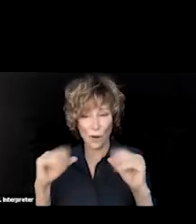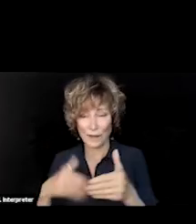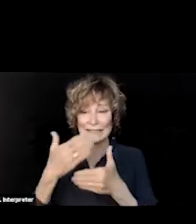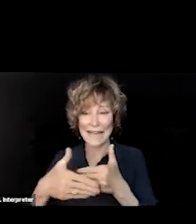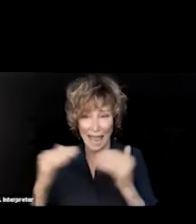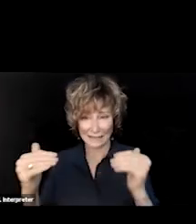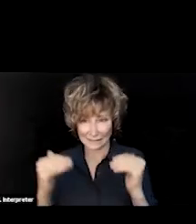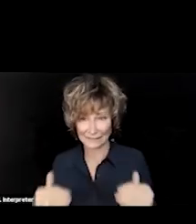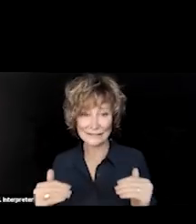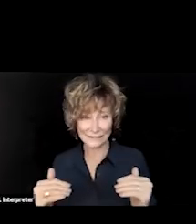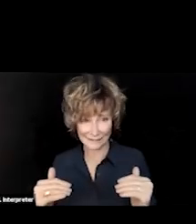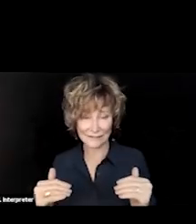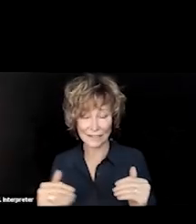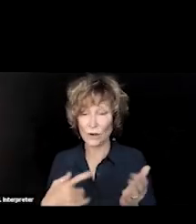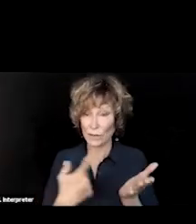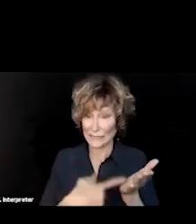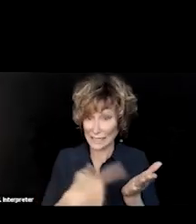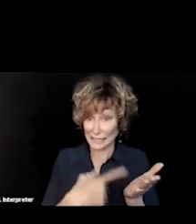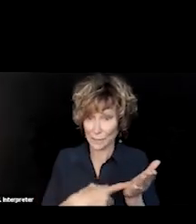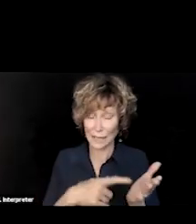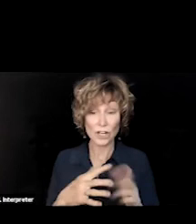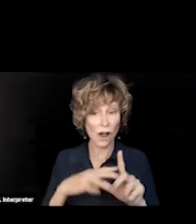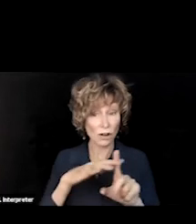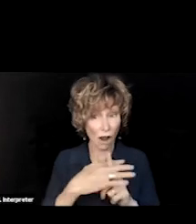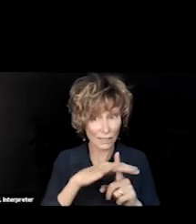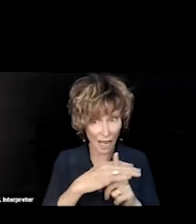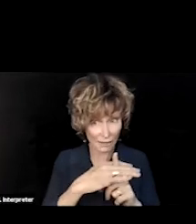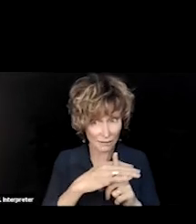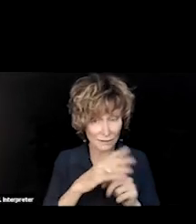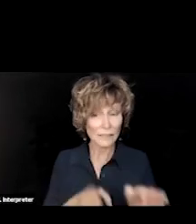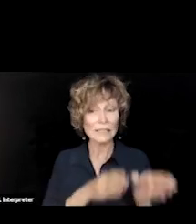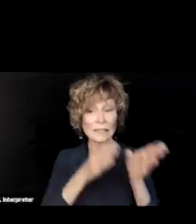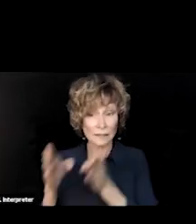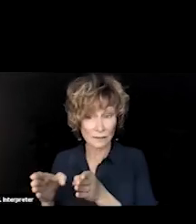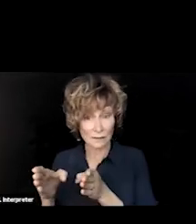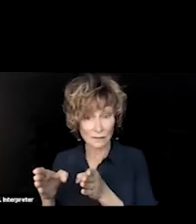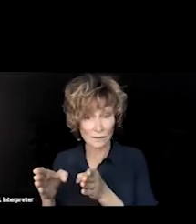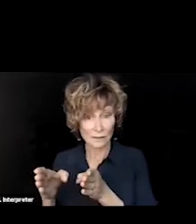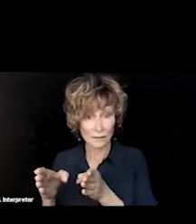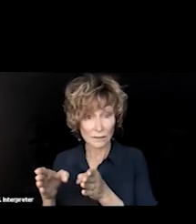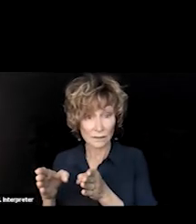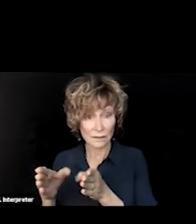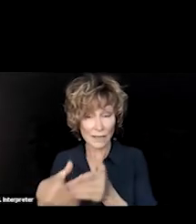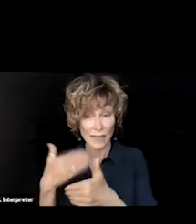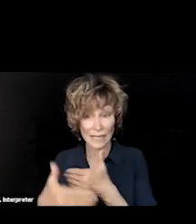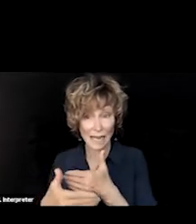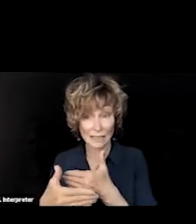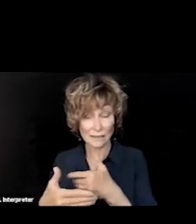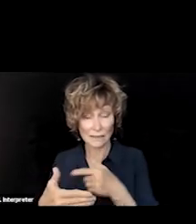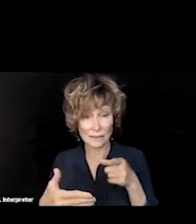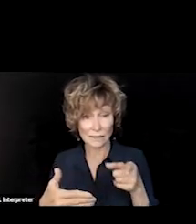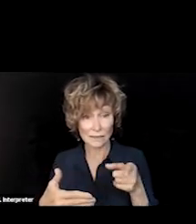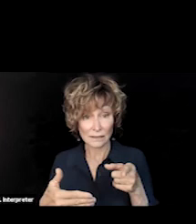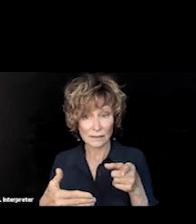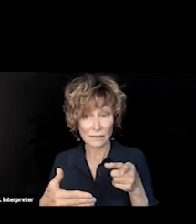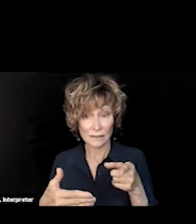the next. We've talked about the context and we're going to move on right to the next one. I'm going to skip over the